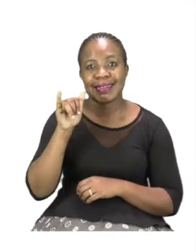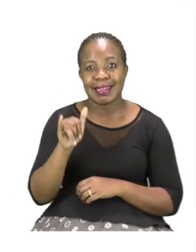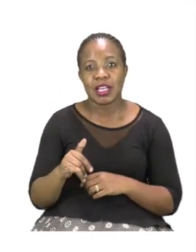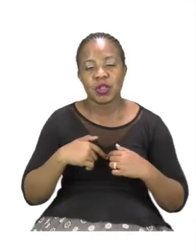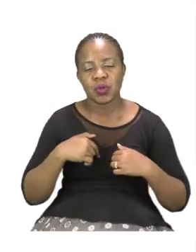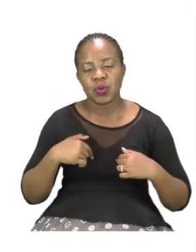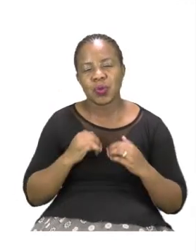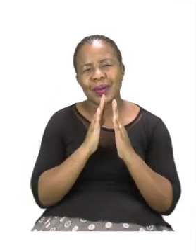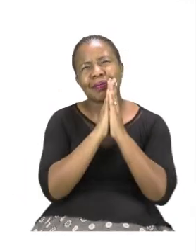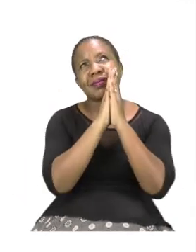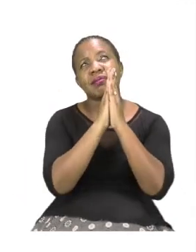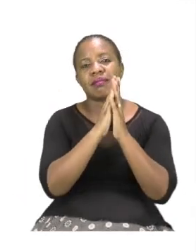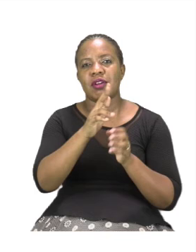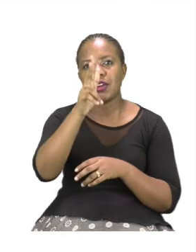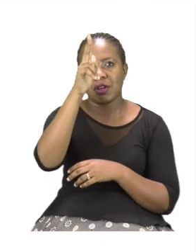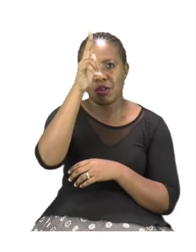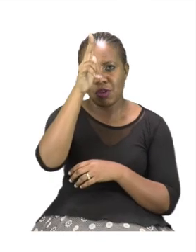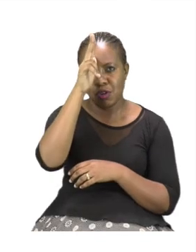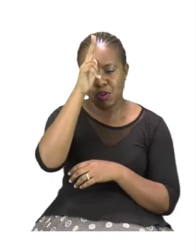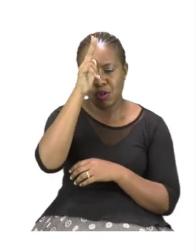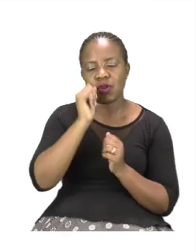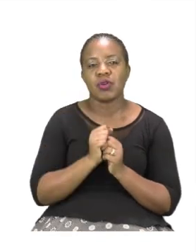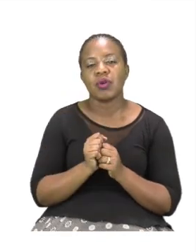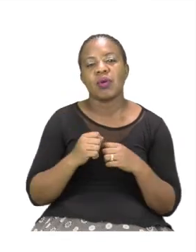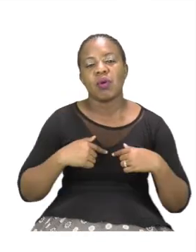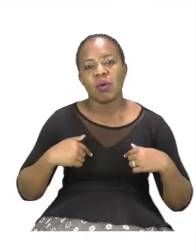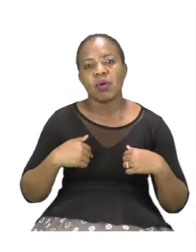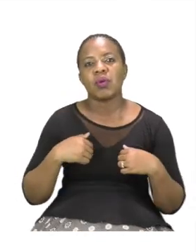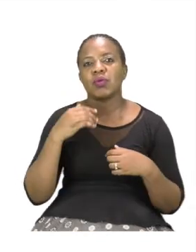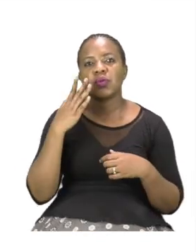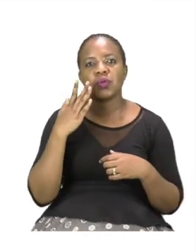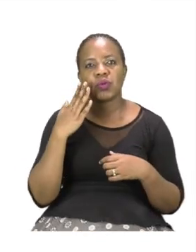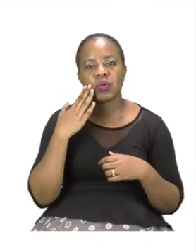God when we say our daily prayers.